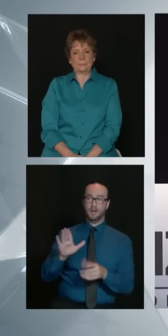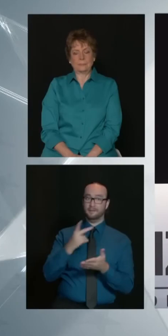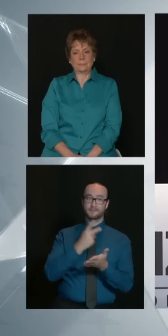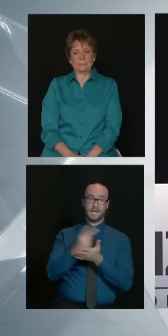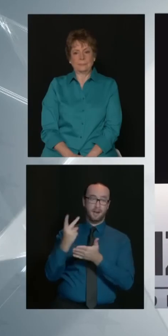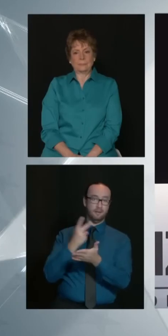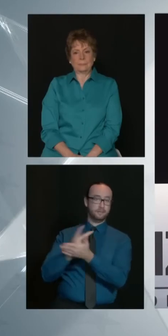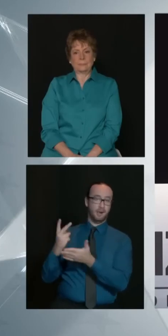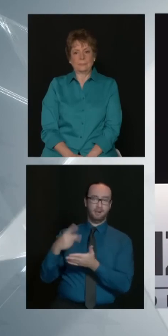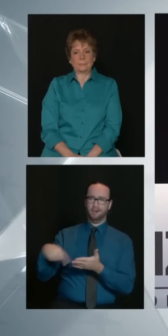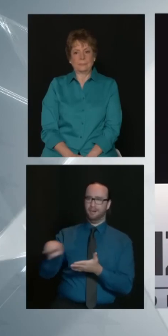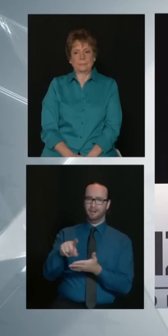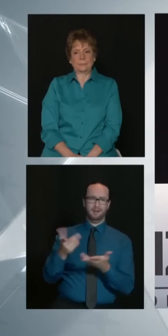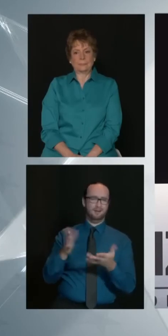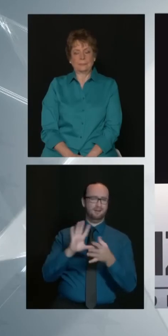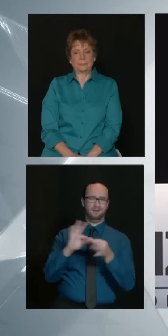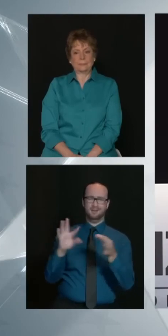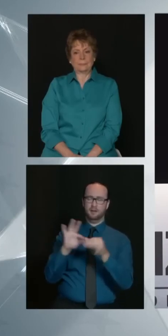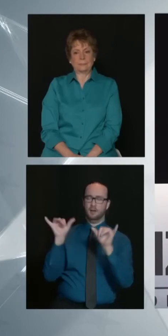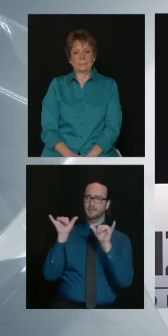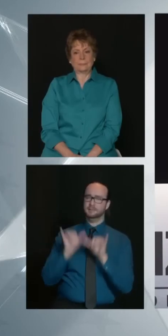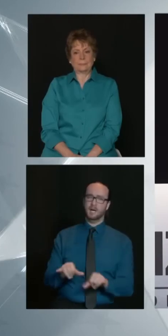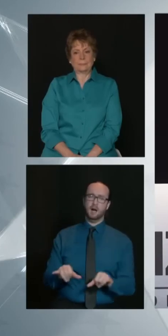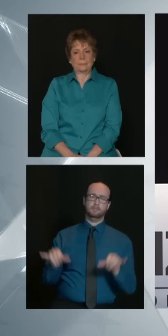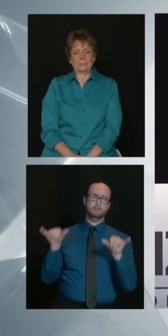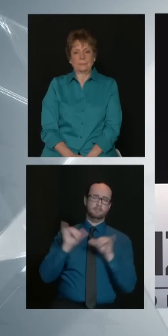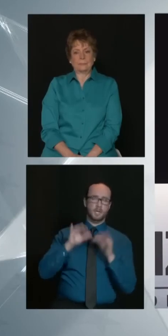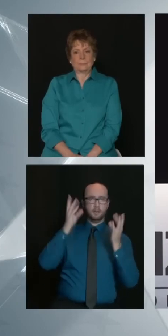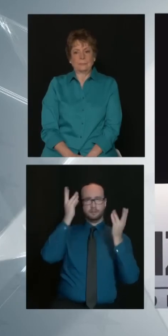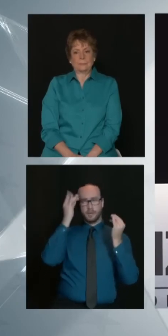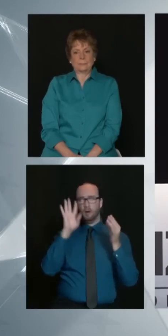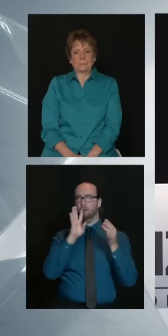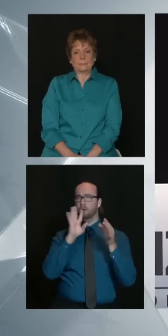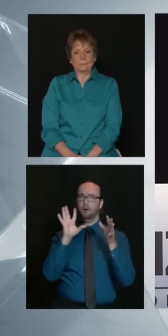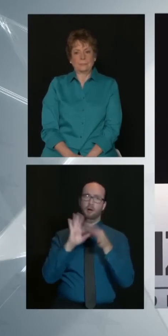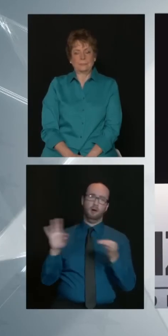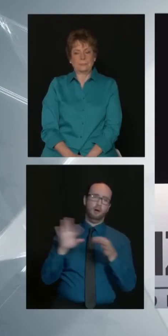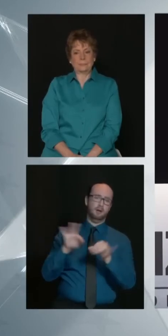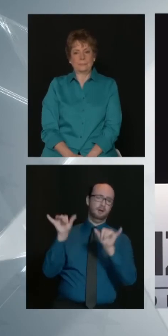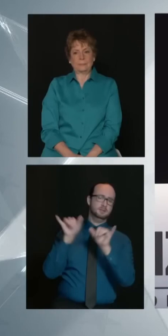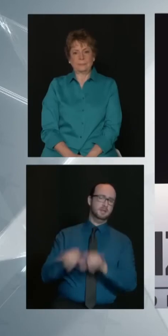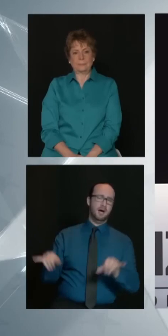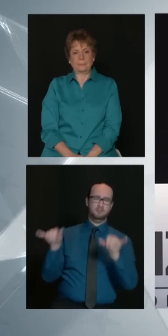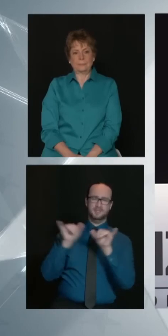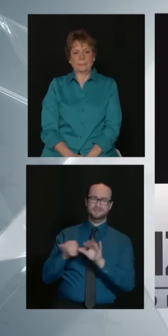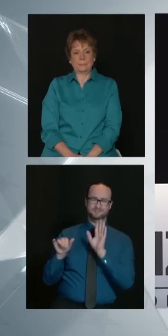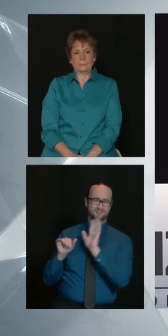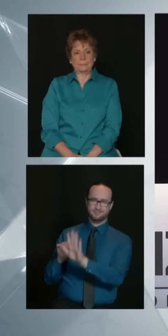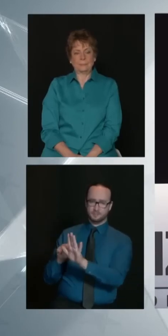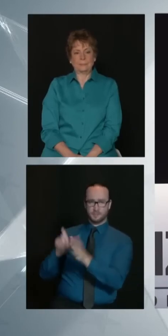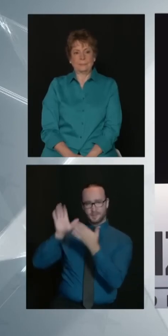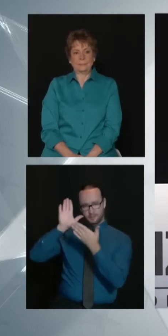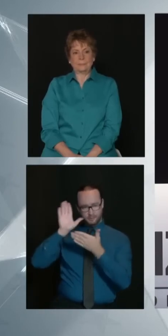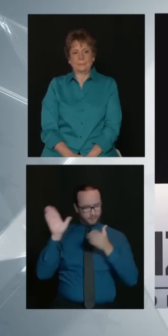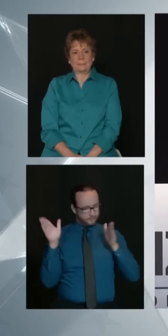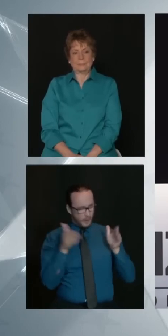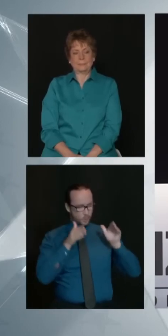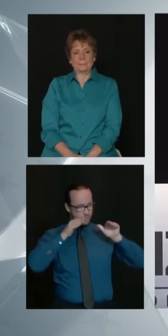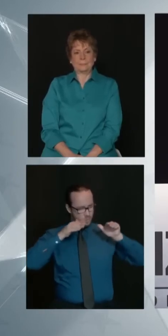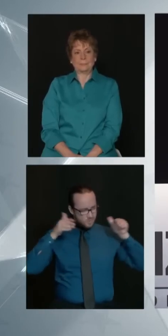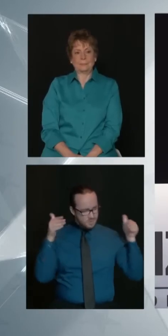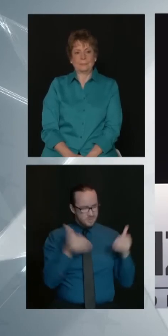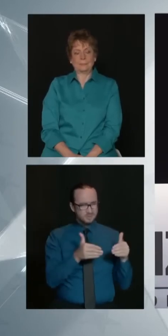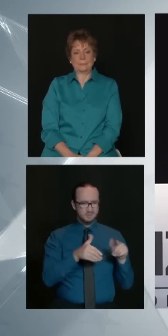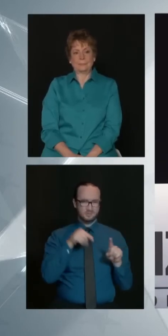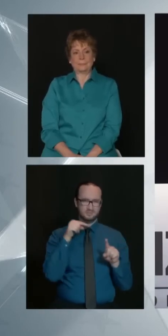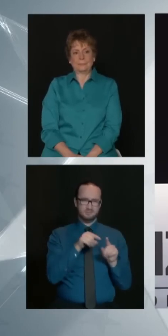these problems with the same old thinking. There is a way out of this mess. Let's focus on fundamental, timeless principles. Nobody